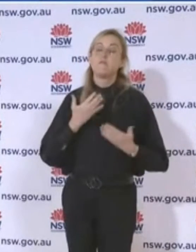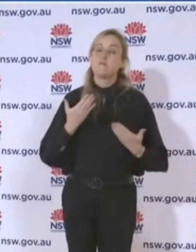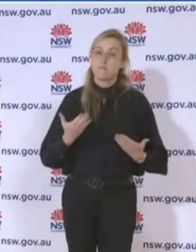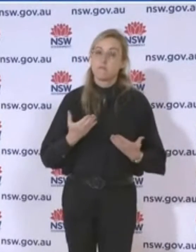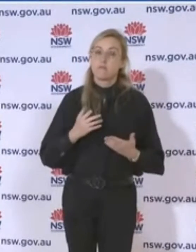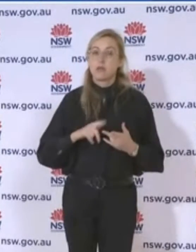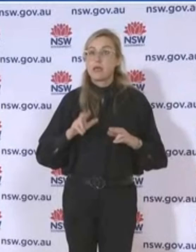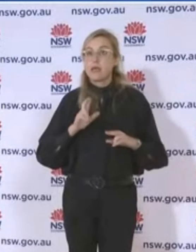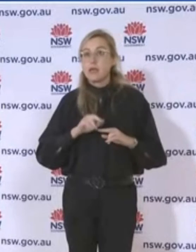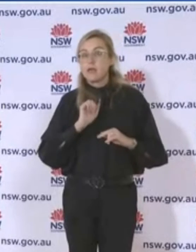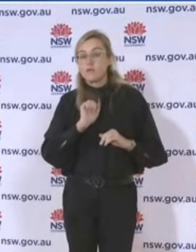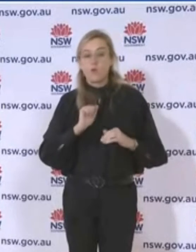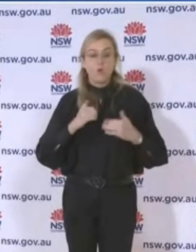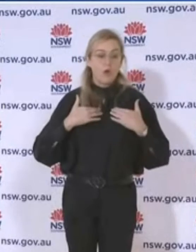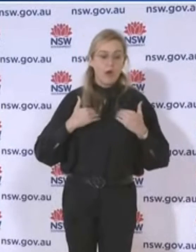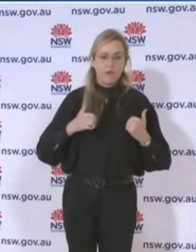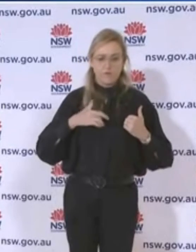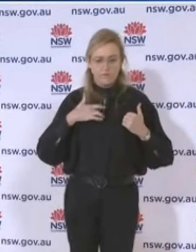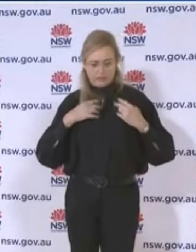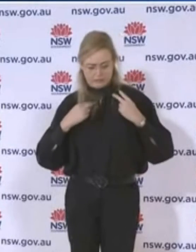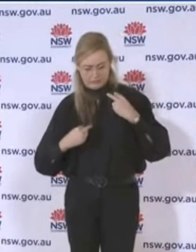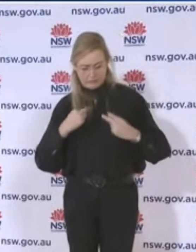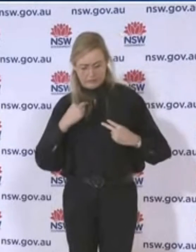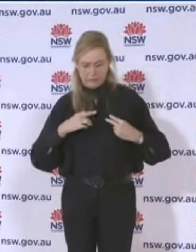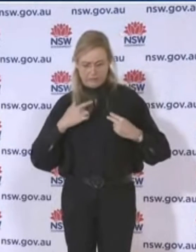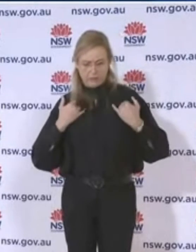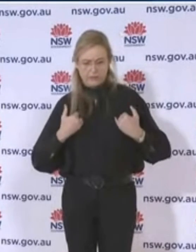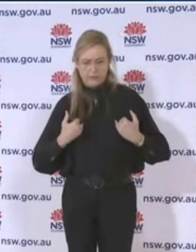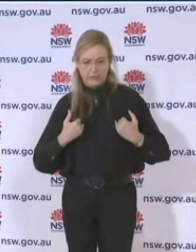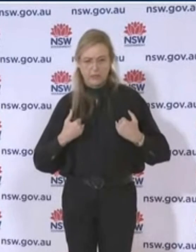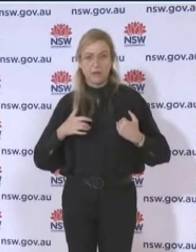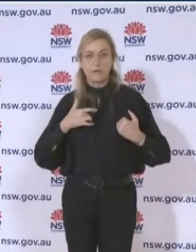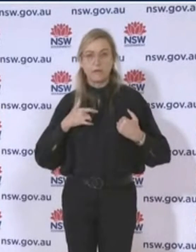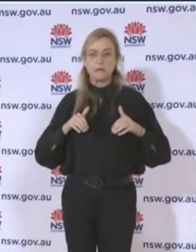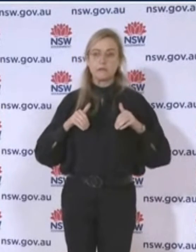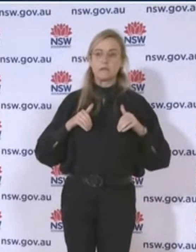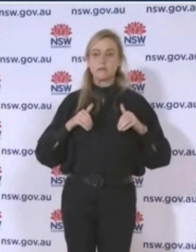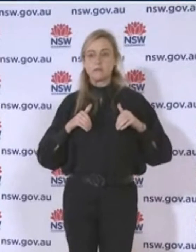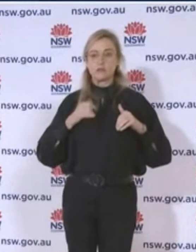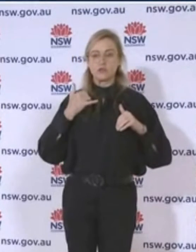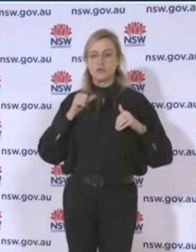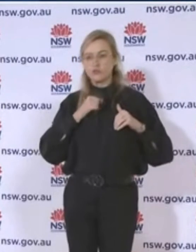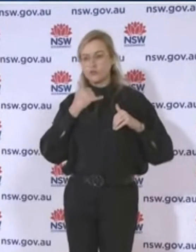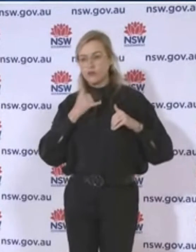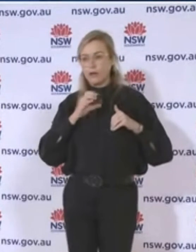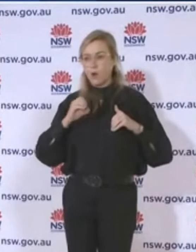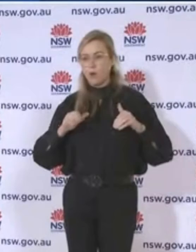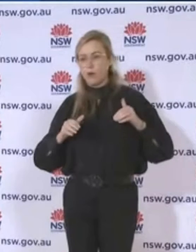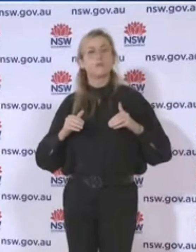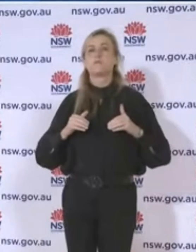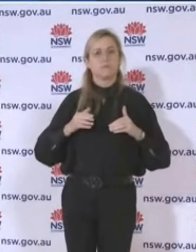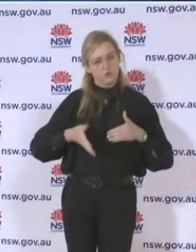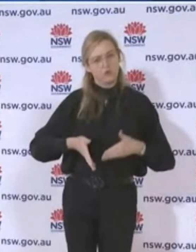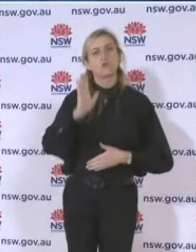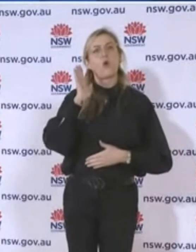of concern, if their health is of concern, if they think they need an emergency treatment, don't hesitate to ring 000. But please know, if you're